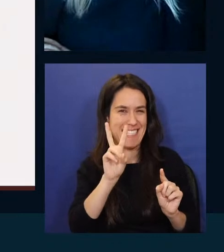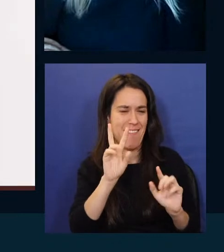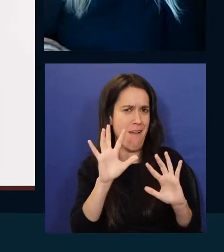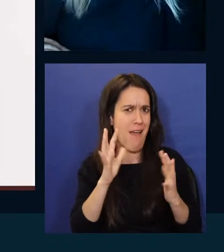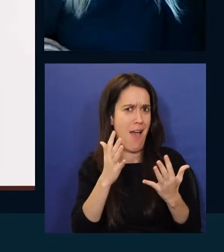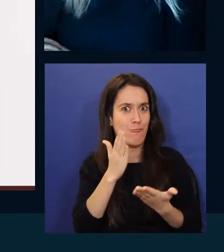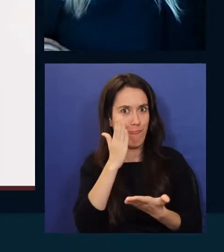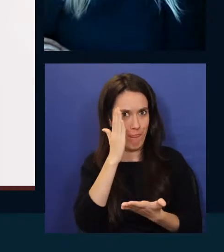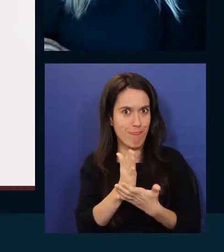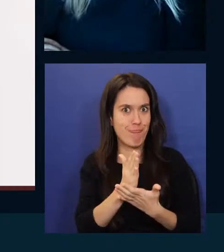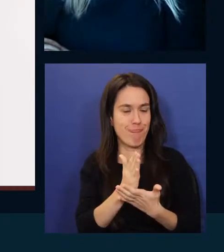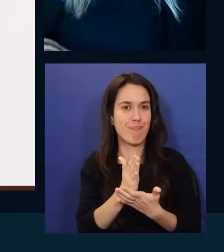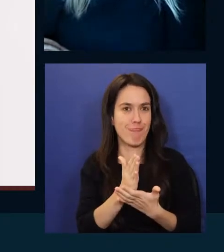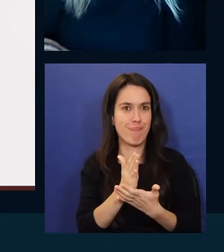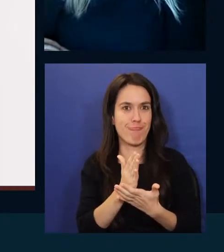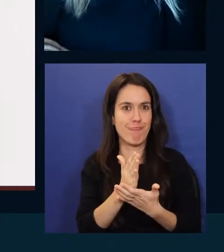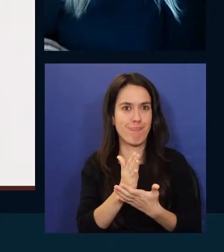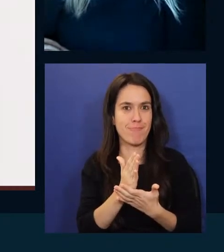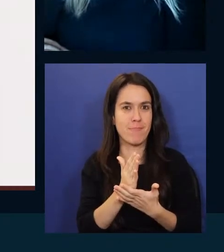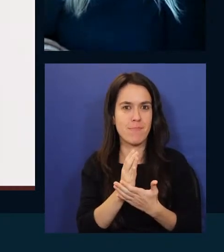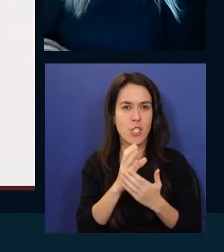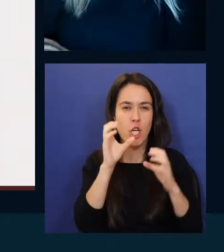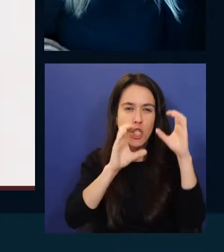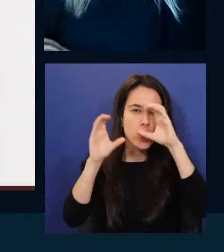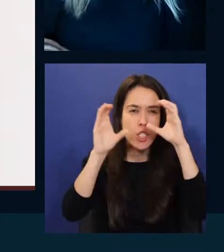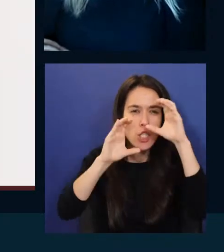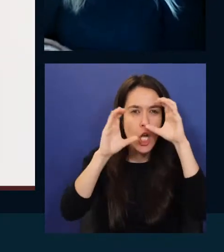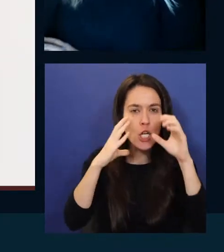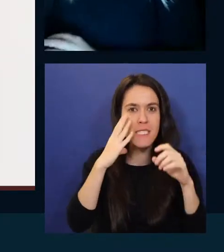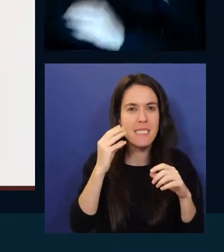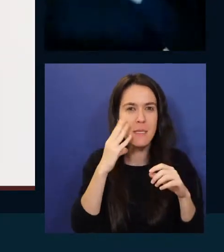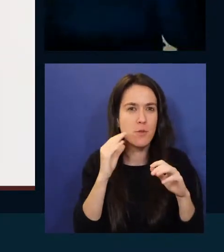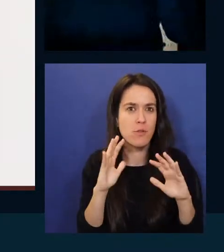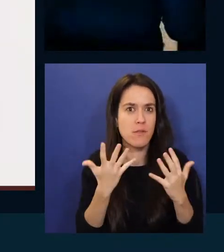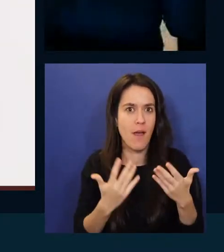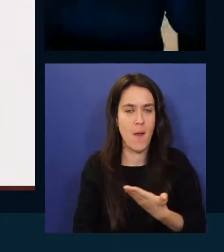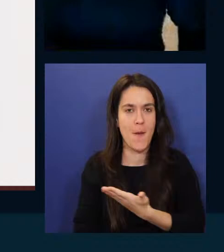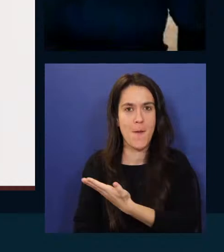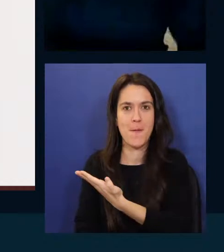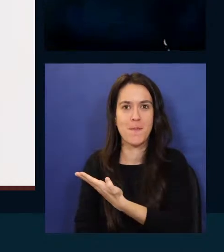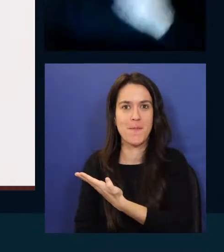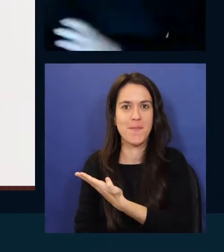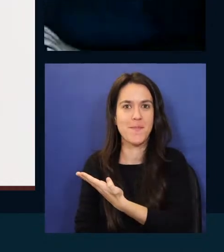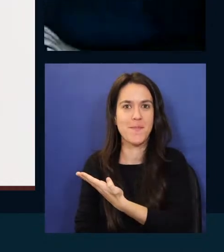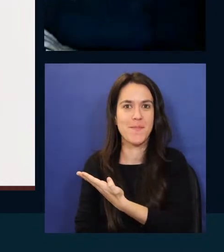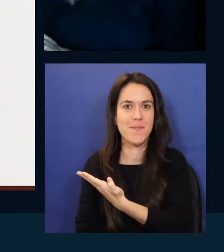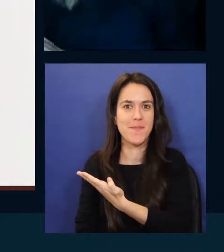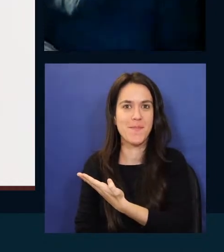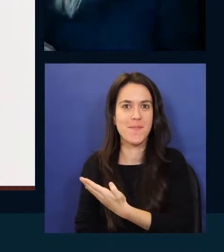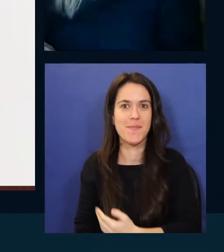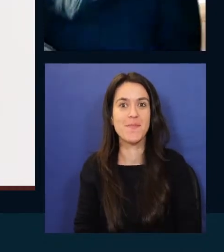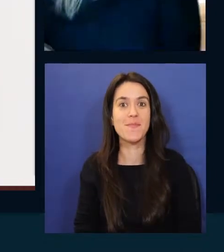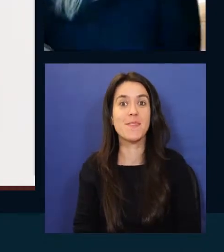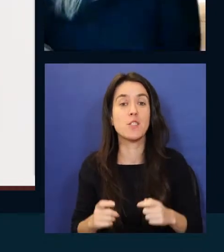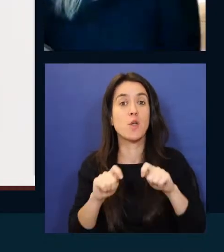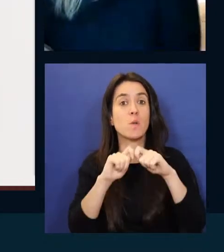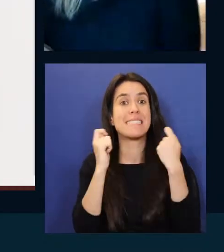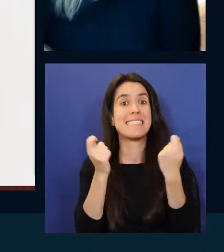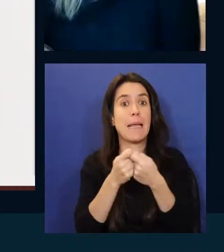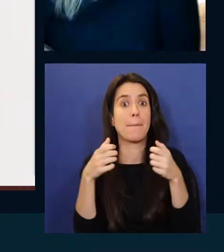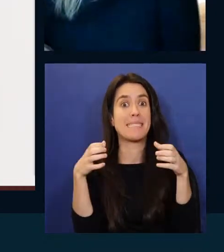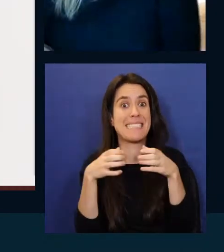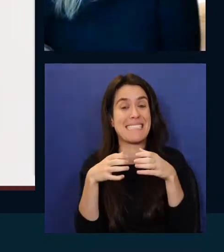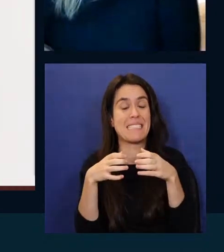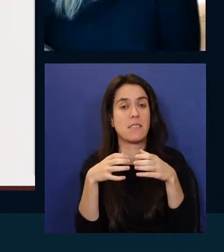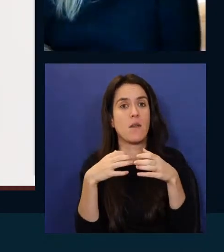actual search experience looks like. So within Teams, we do have